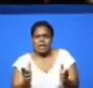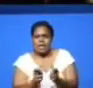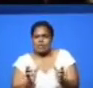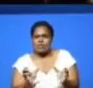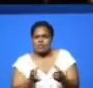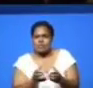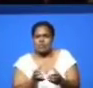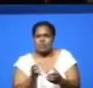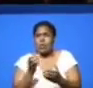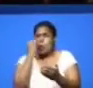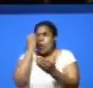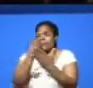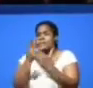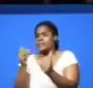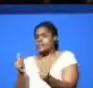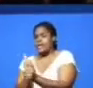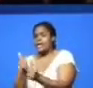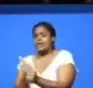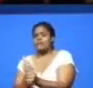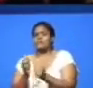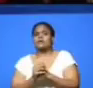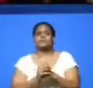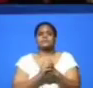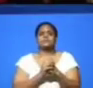a handful would follow.